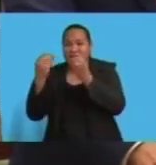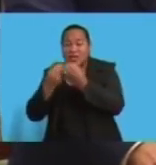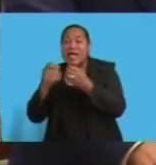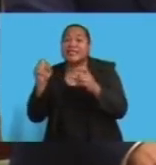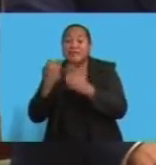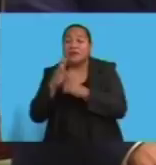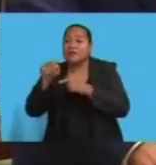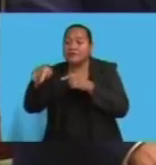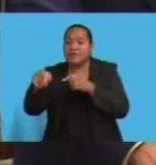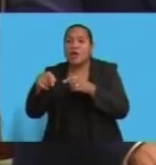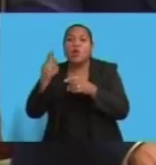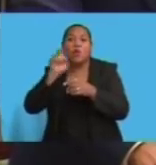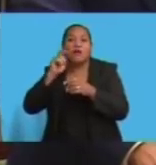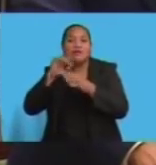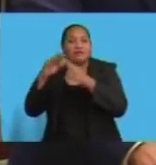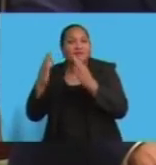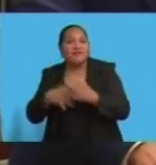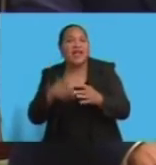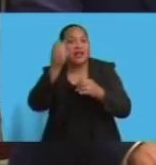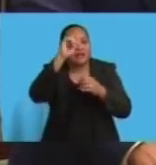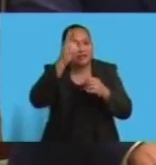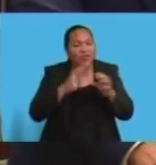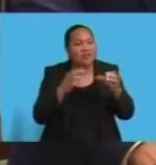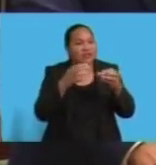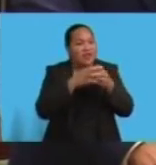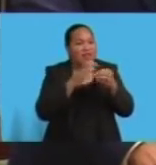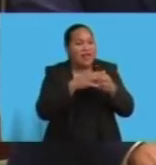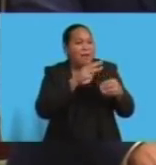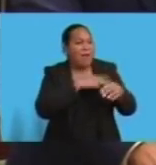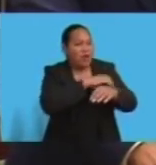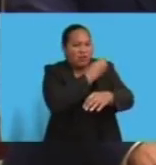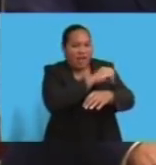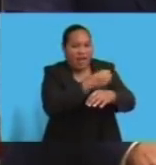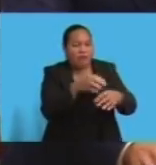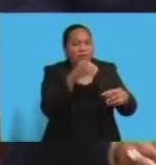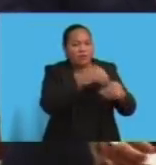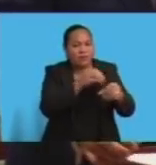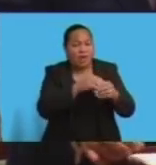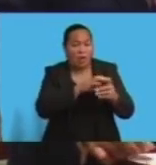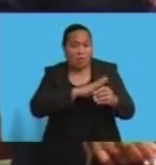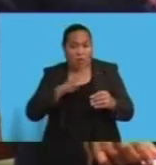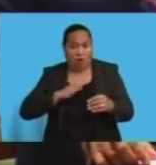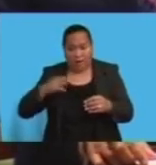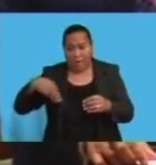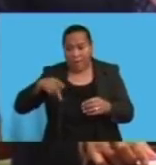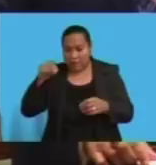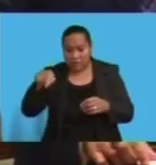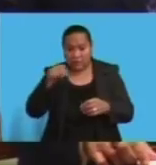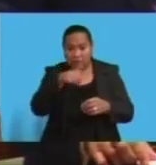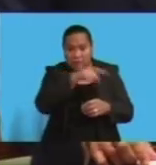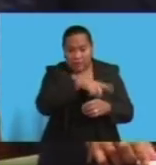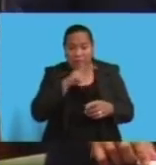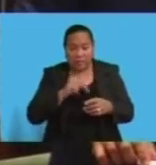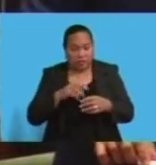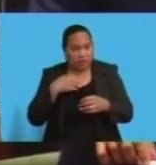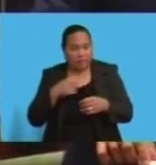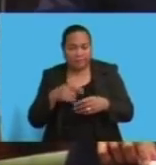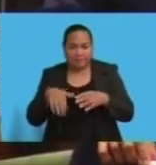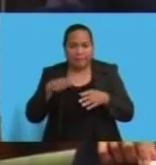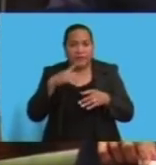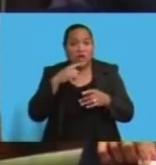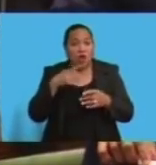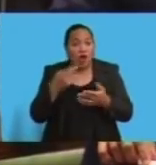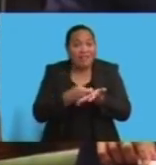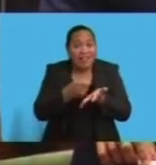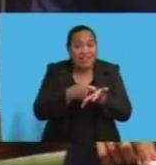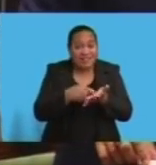in particular Water Authority Fiji, the Fiji Roads Authority, the Maritime Safety Authority Fiji. Board members of these bodies need to run a tight shop, and